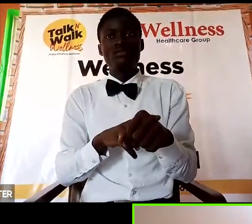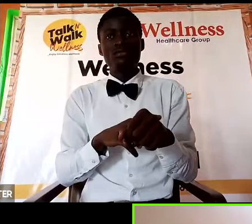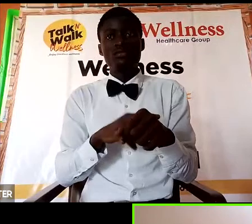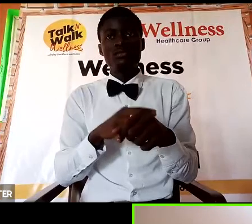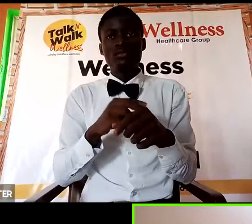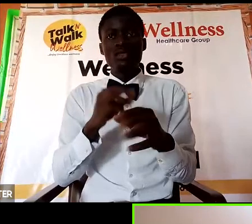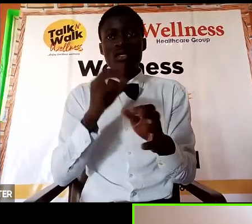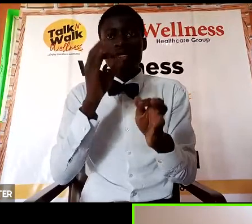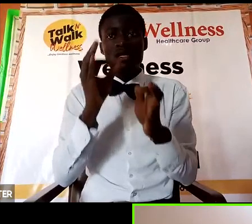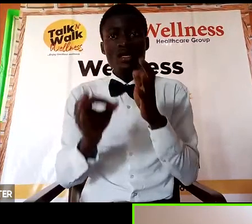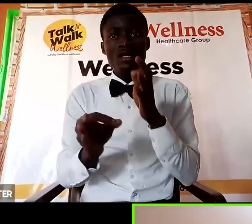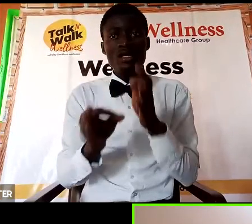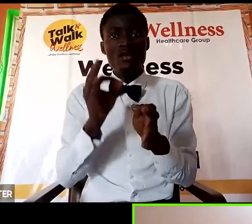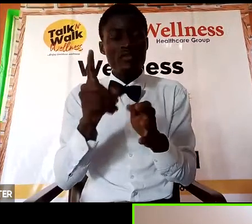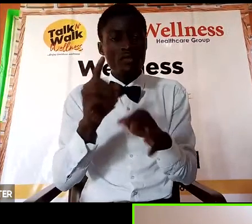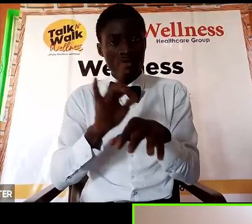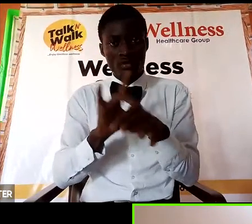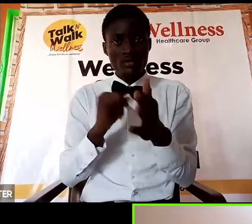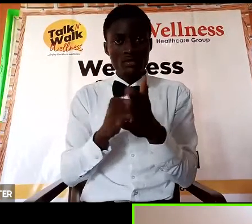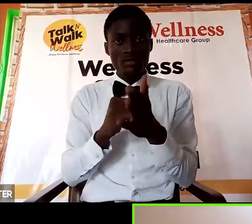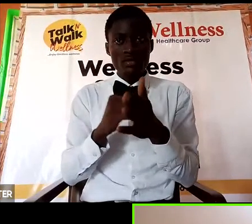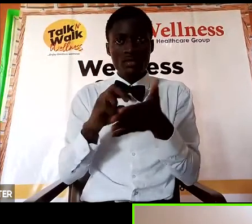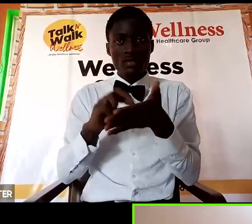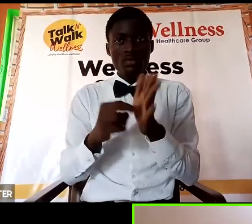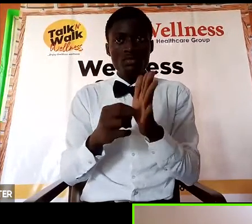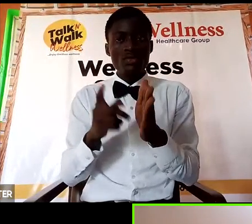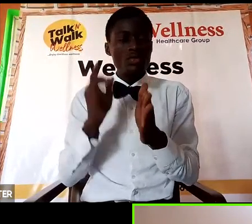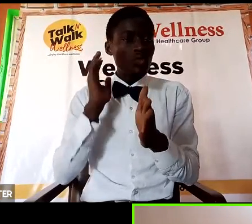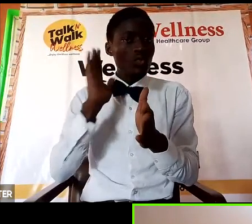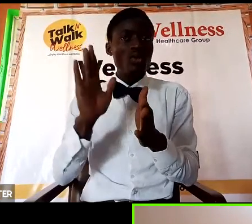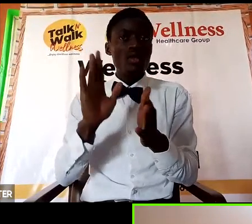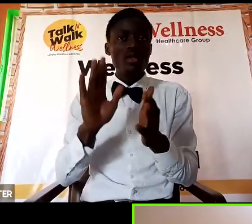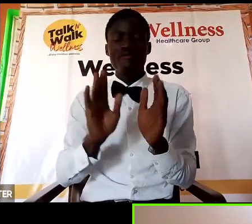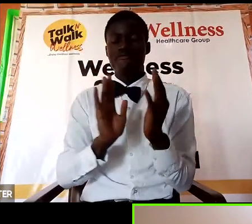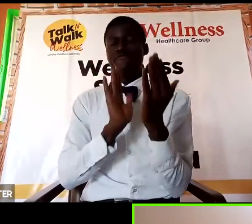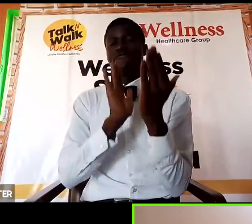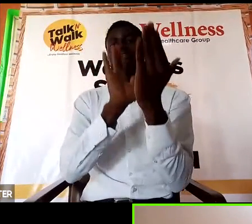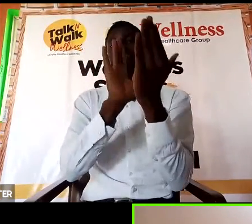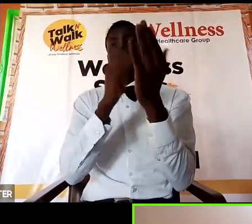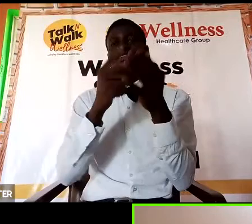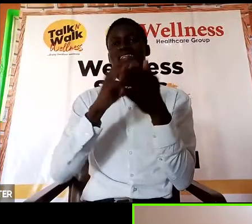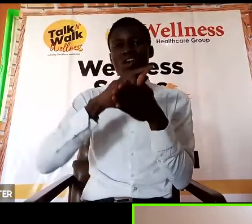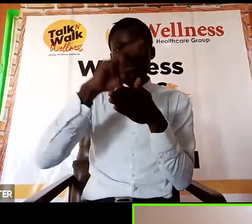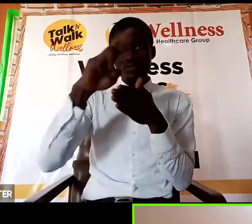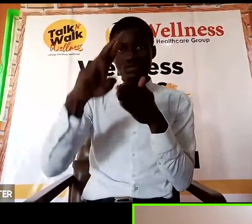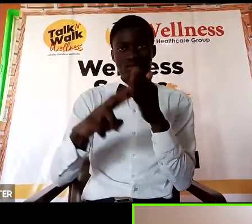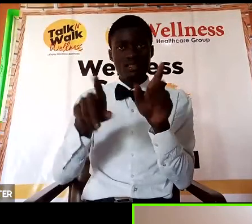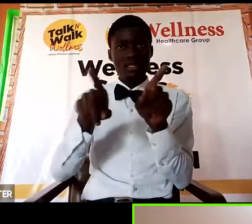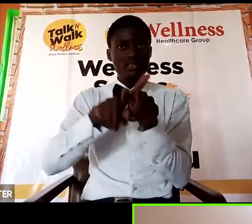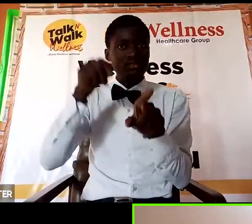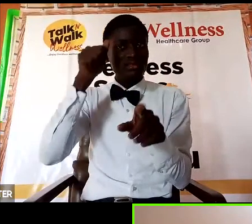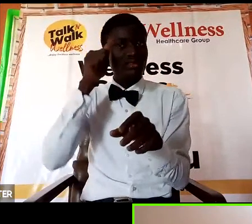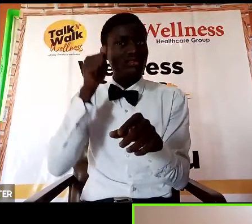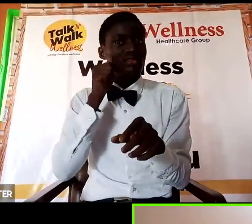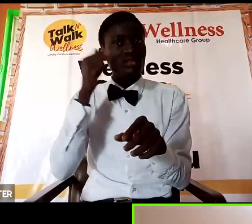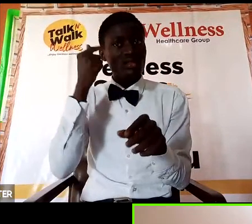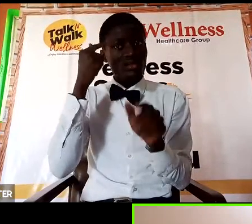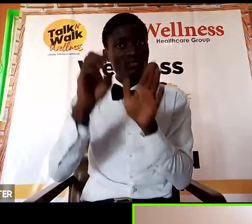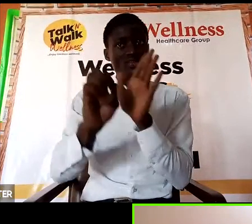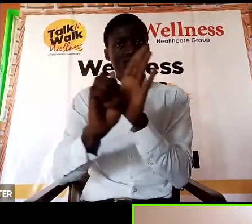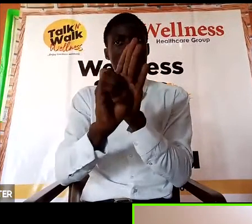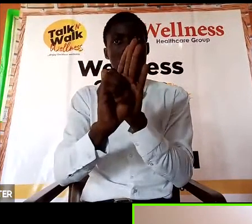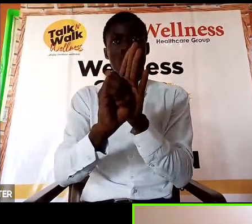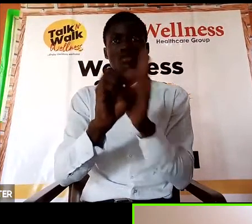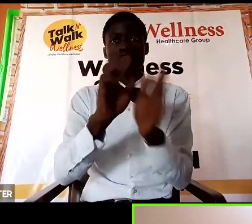are going to face the consequences as adults. So for example, a child that maybe is having that kind of feelings and the parent or the mom